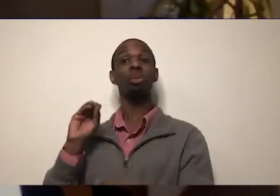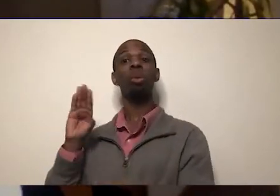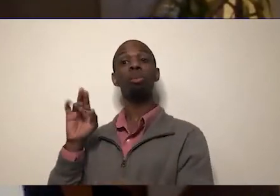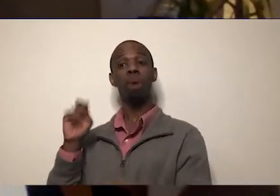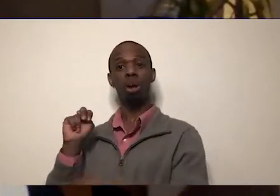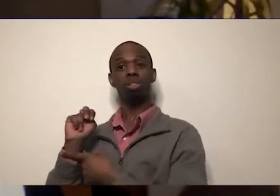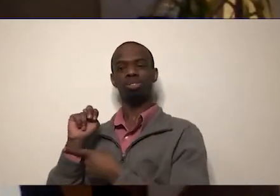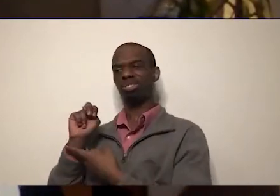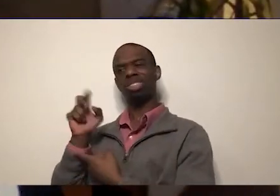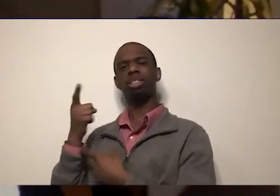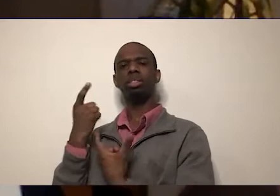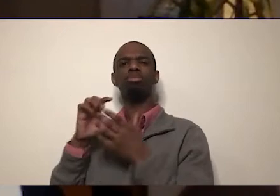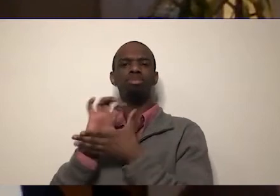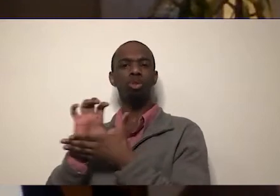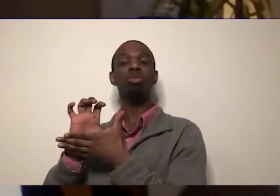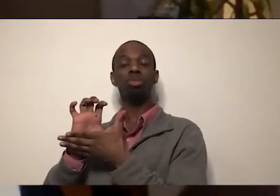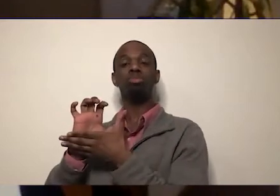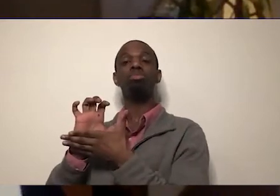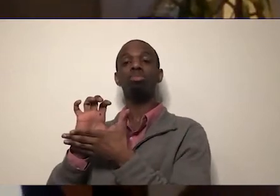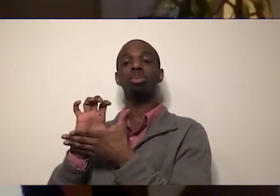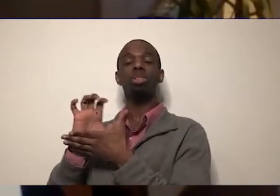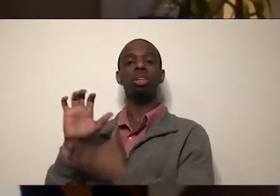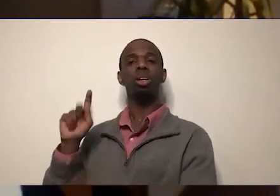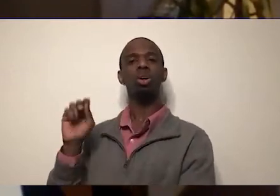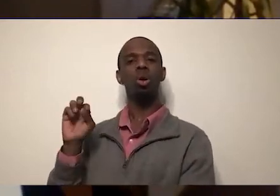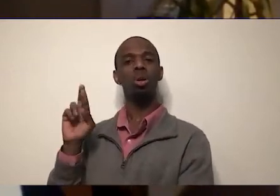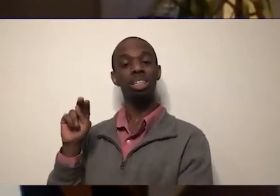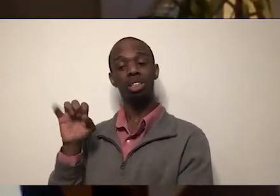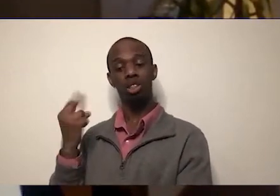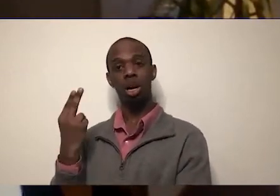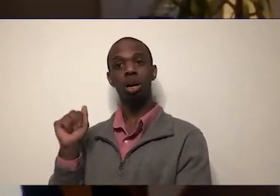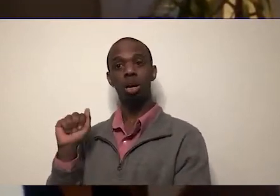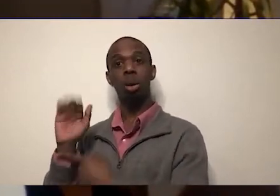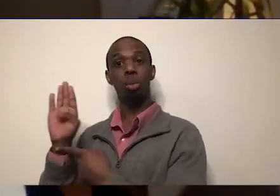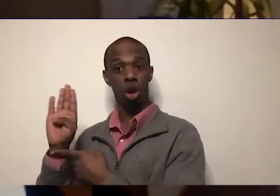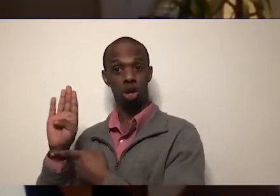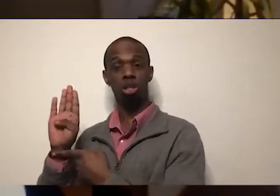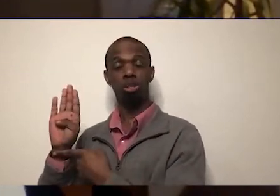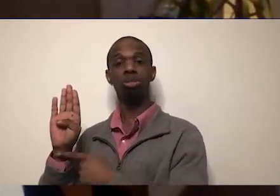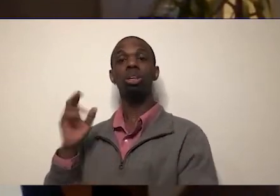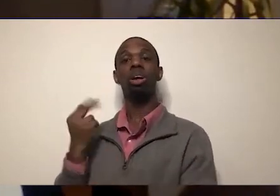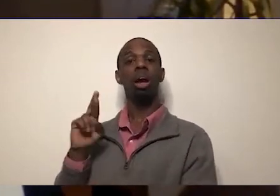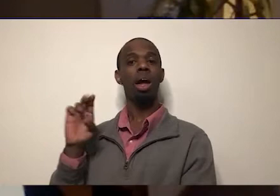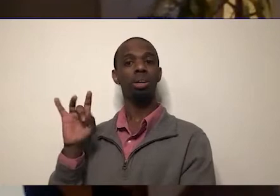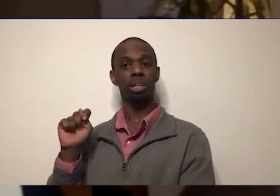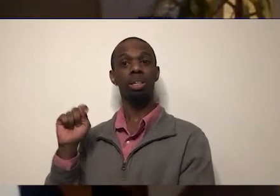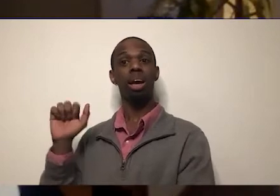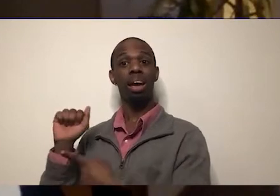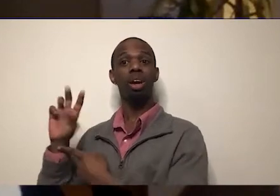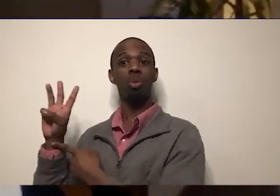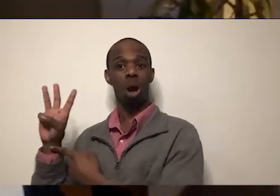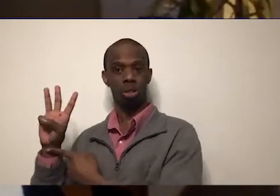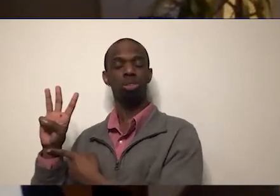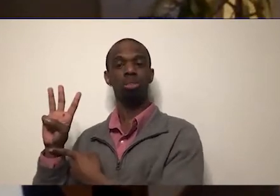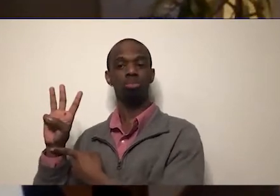Act, Harriet A. Washington, science writer, editor, and ethicist, and our moderator, Courtney